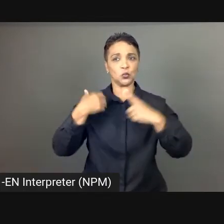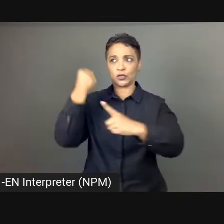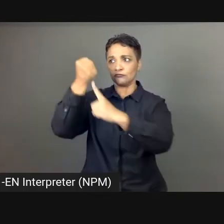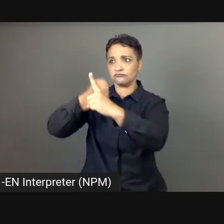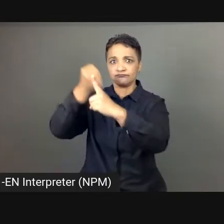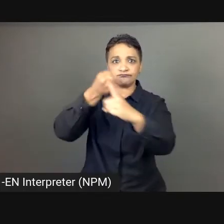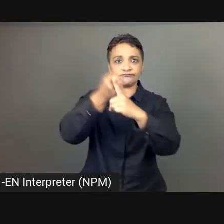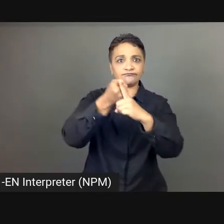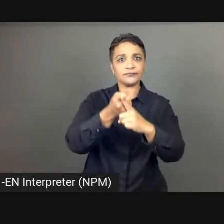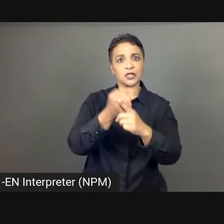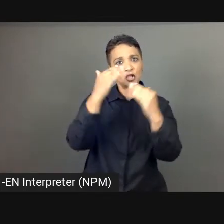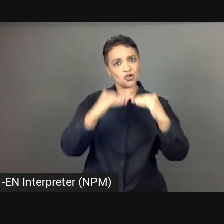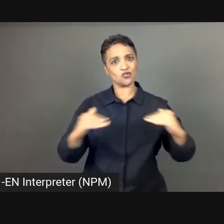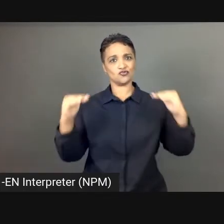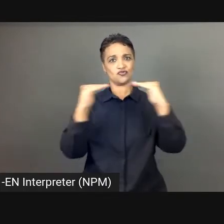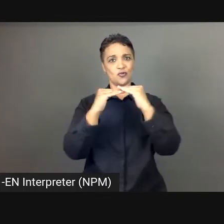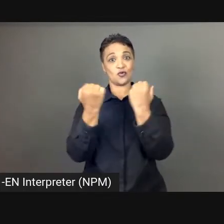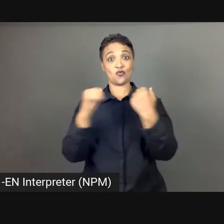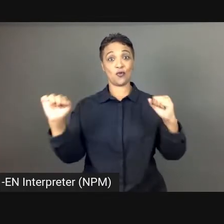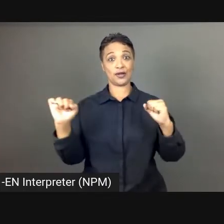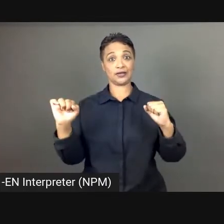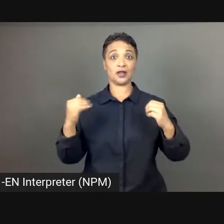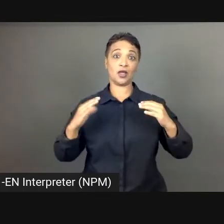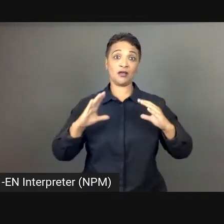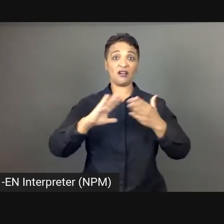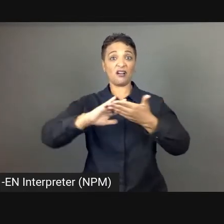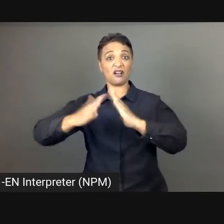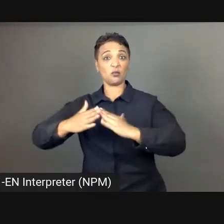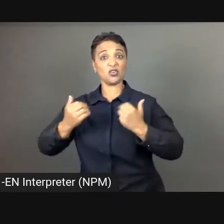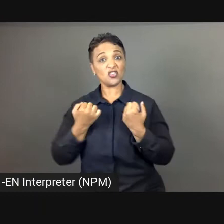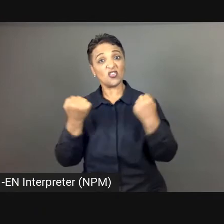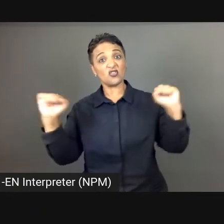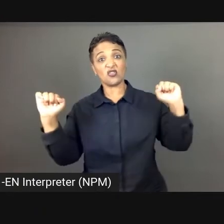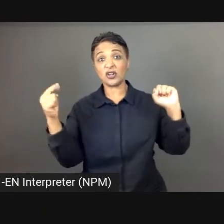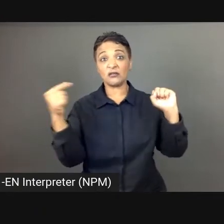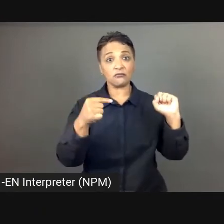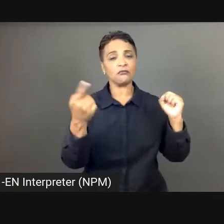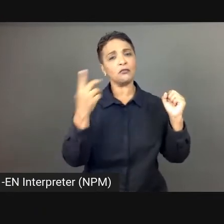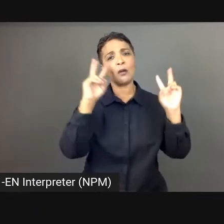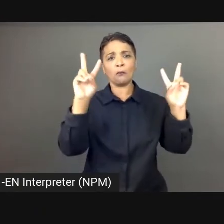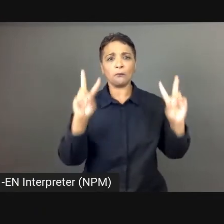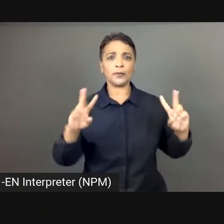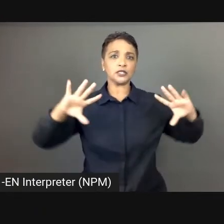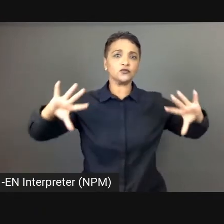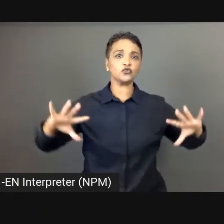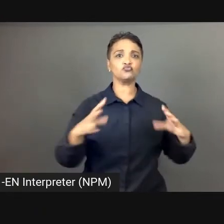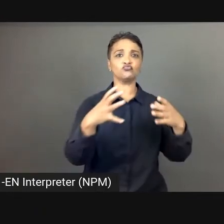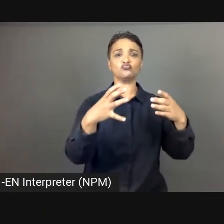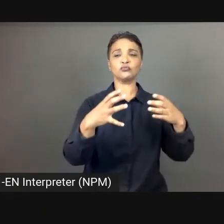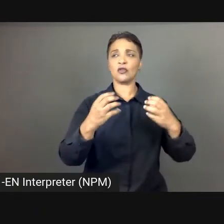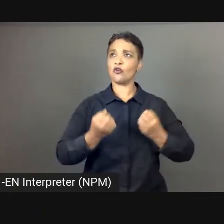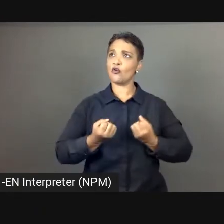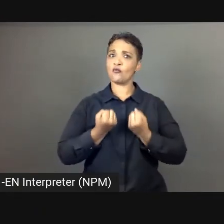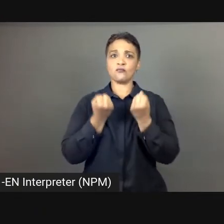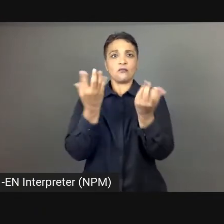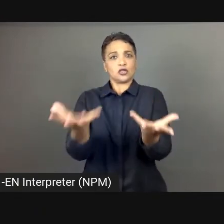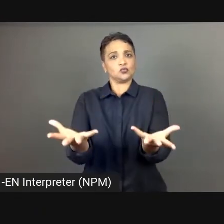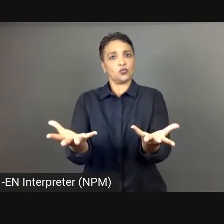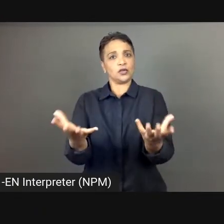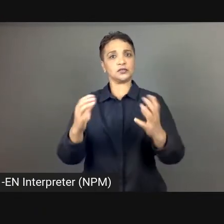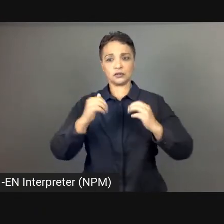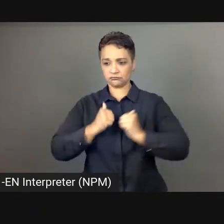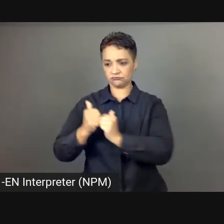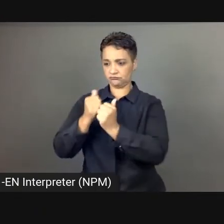democratic rights. And by civic freedoms, we really mean the freedom of peaceful assembly, freedom of expression, freedom of association.